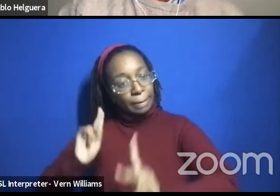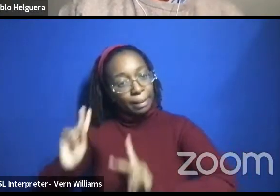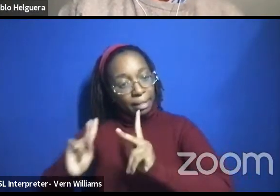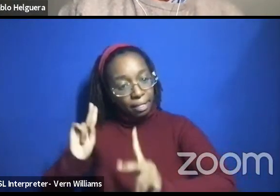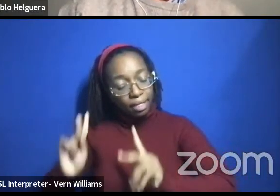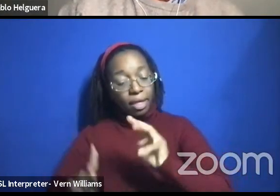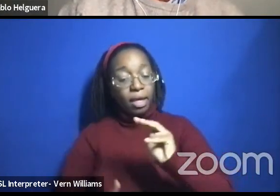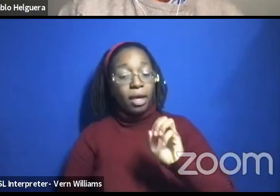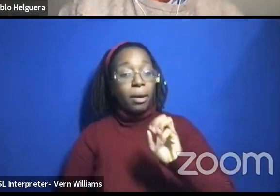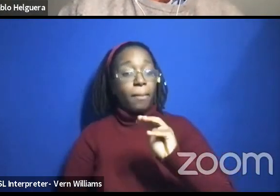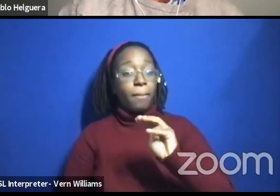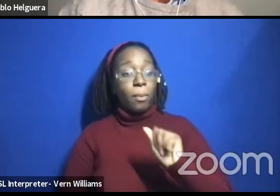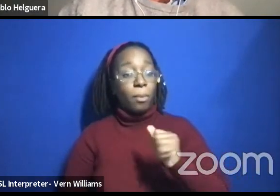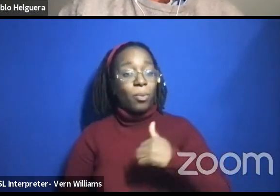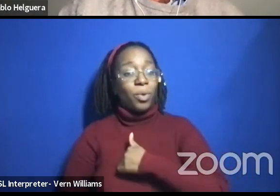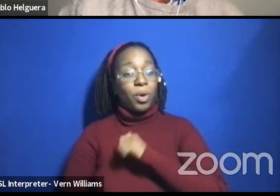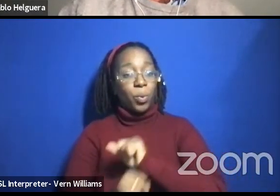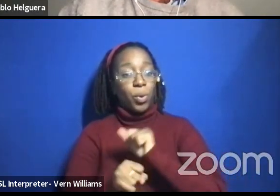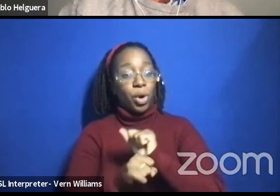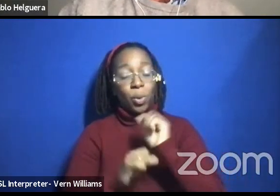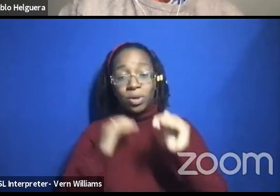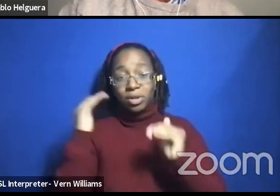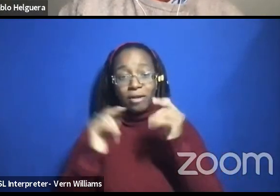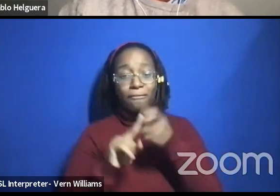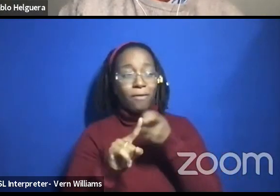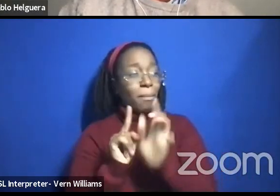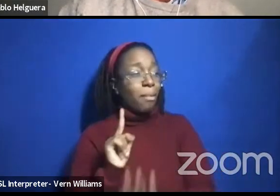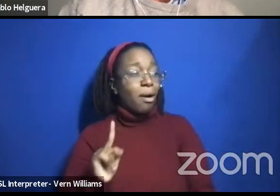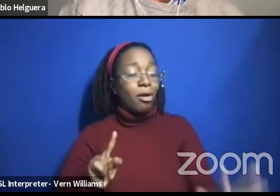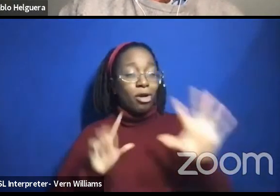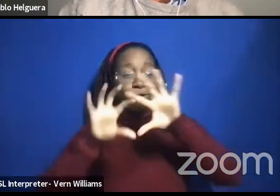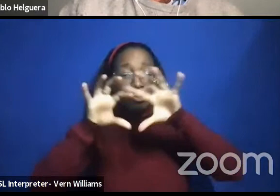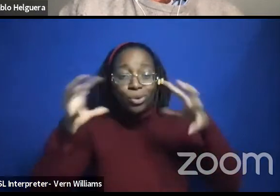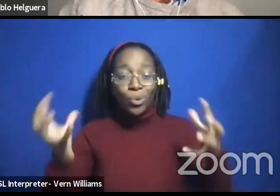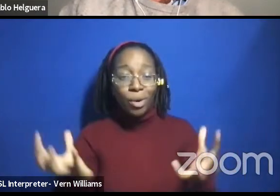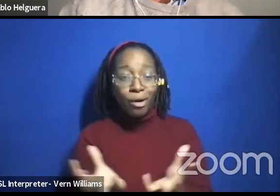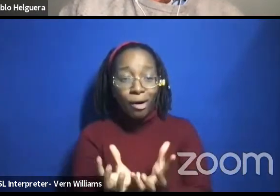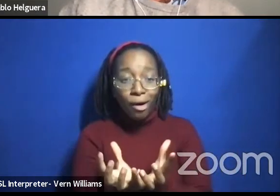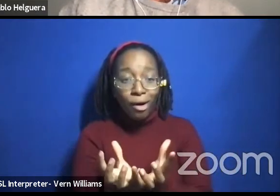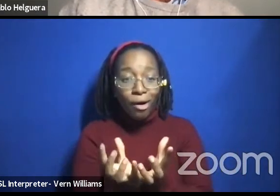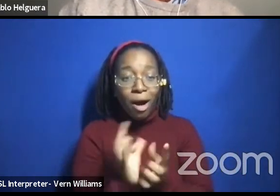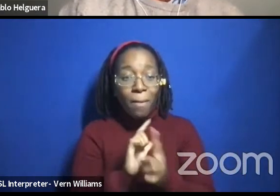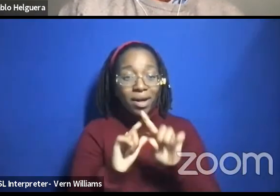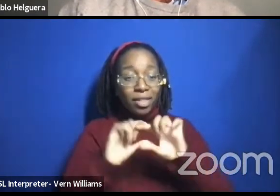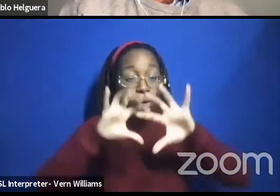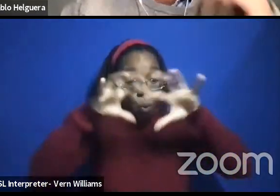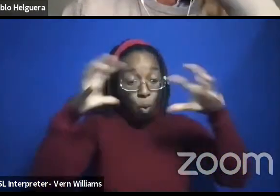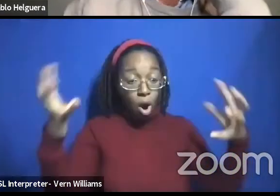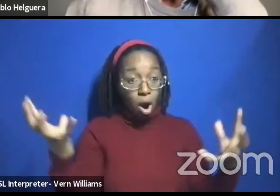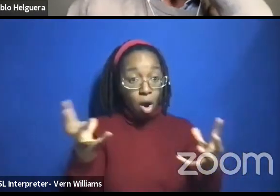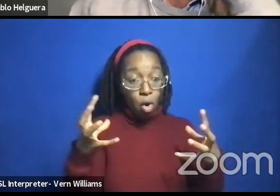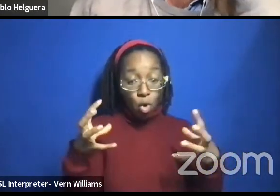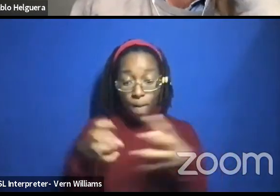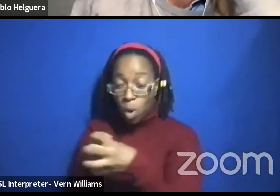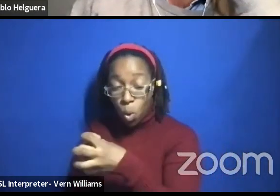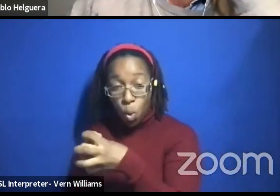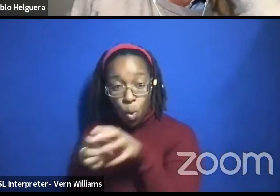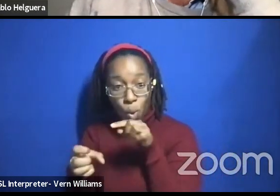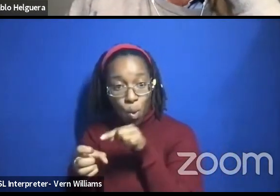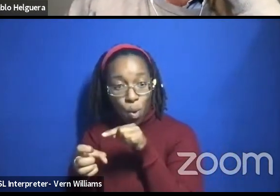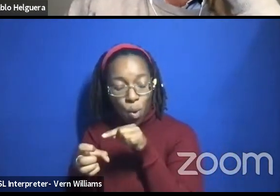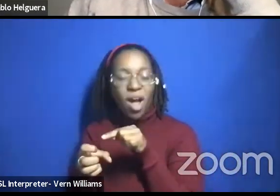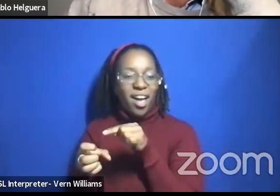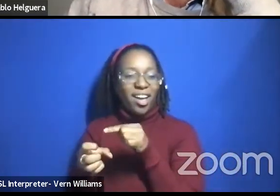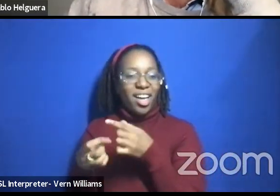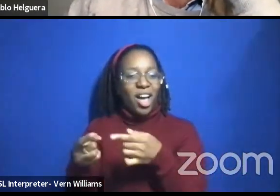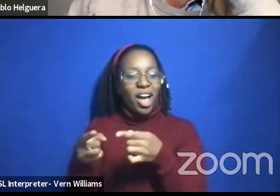with adults that were coming from all over the world. Inside the space itself, as well as our audiences nationally